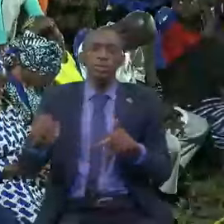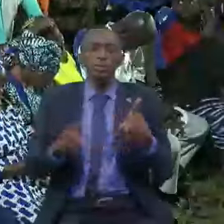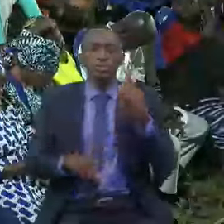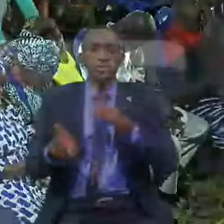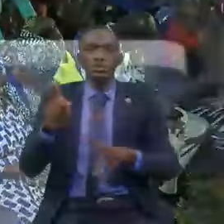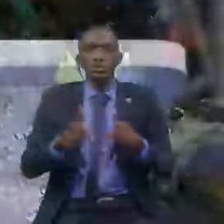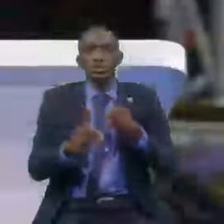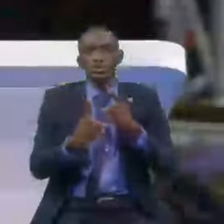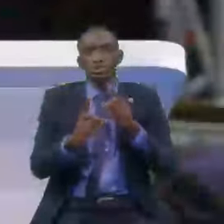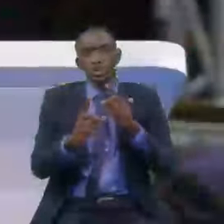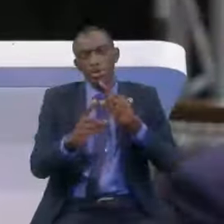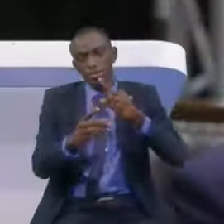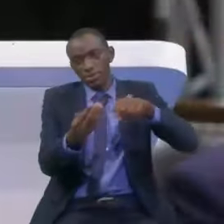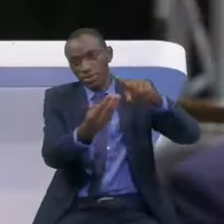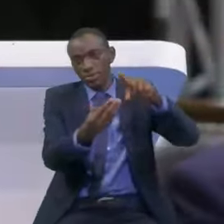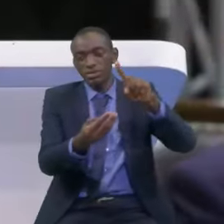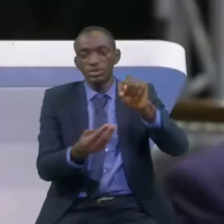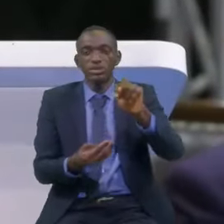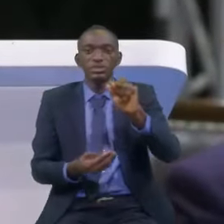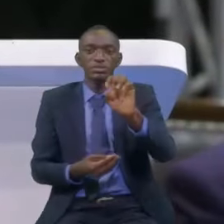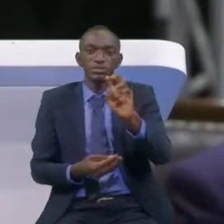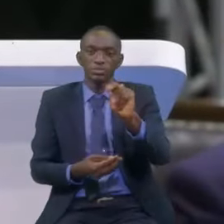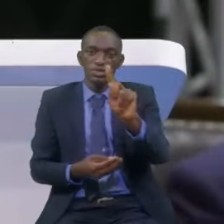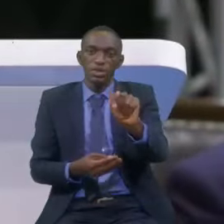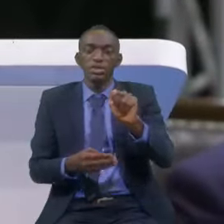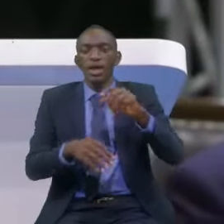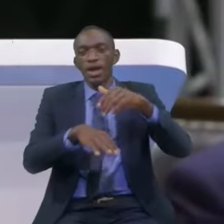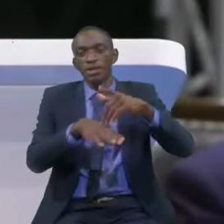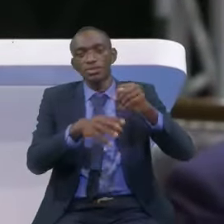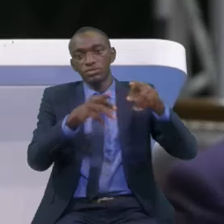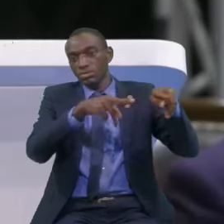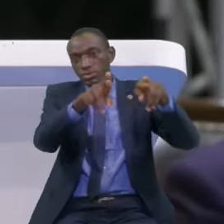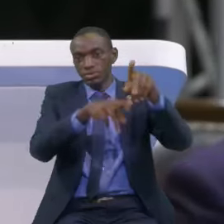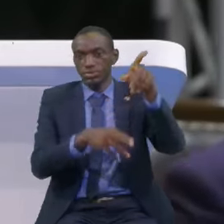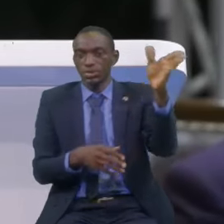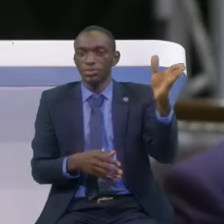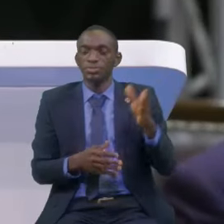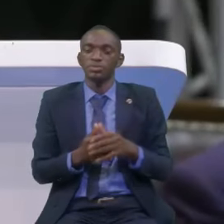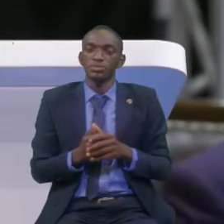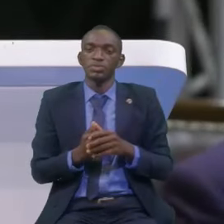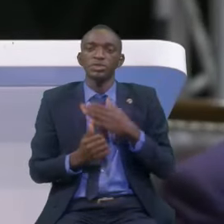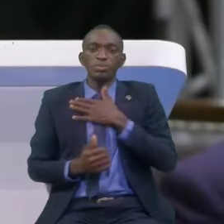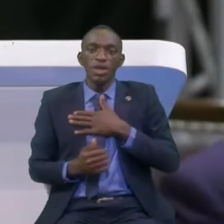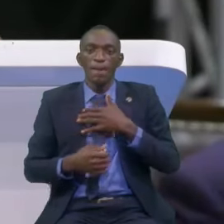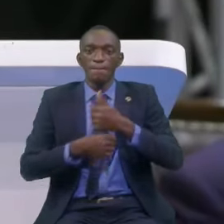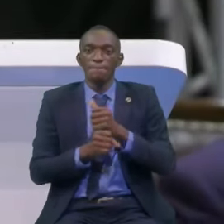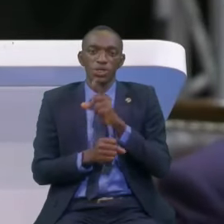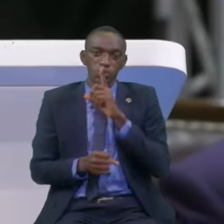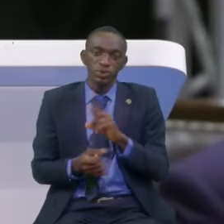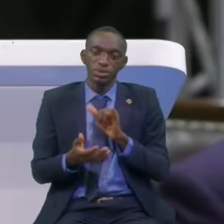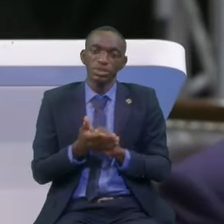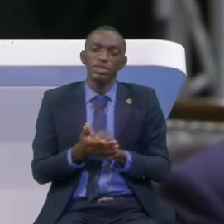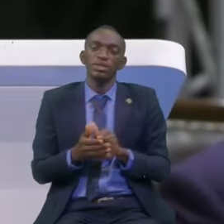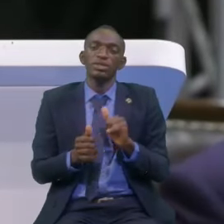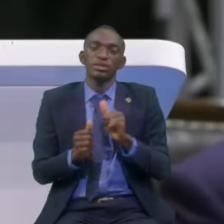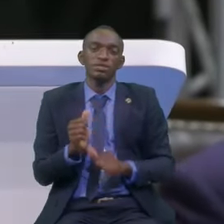road, down there. Please, let's make sure that you are everywhere and all the people